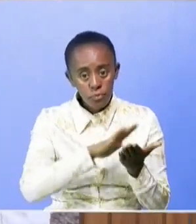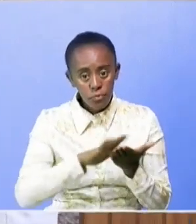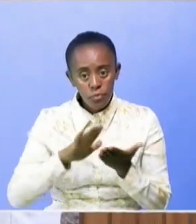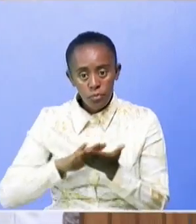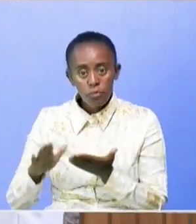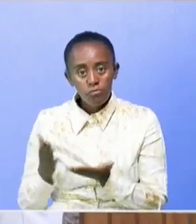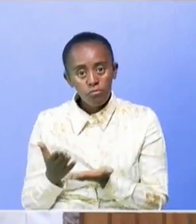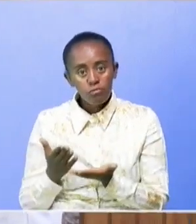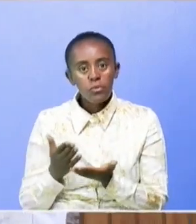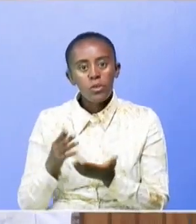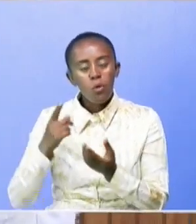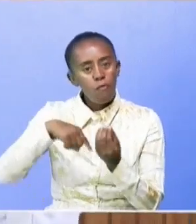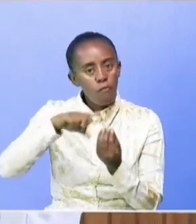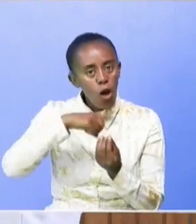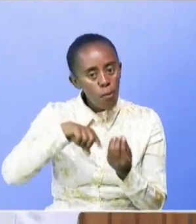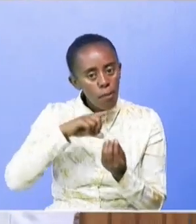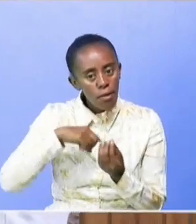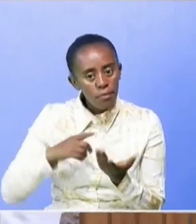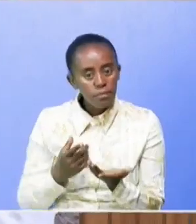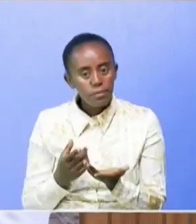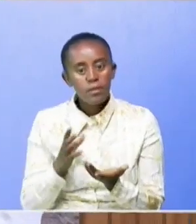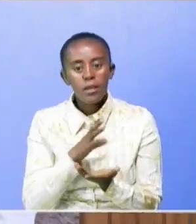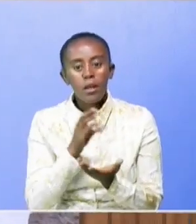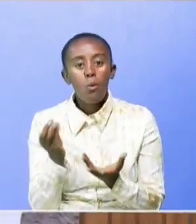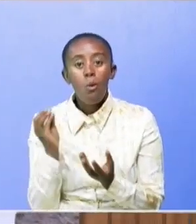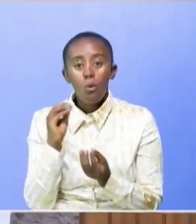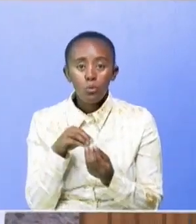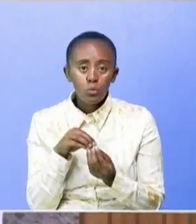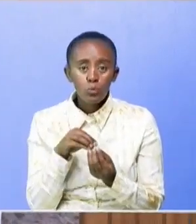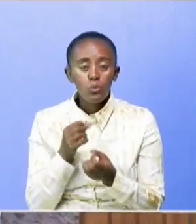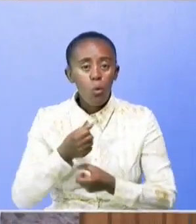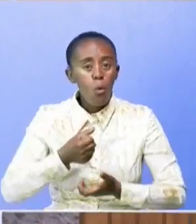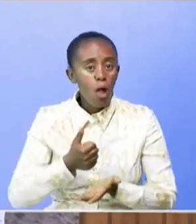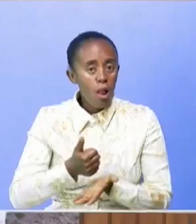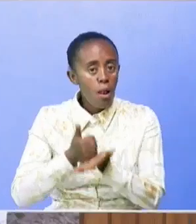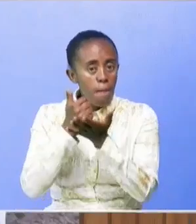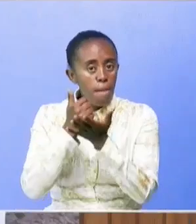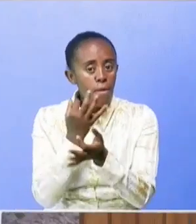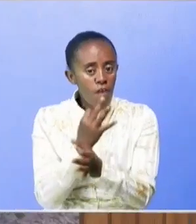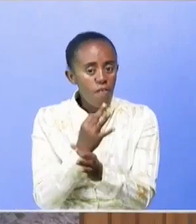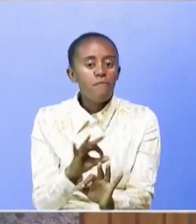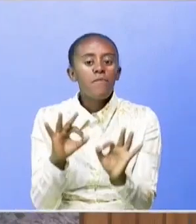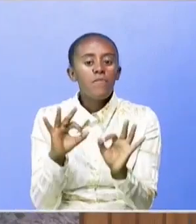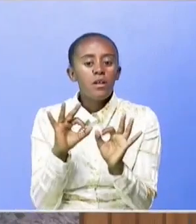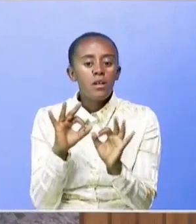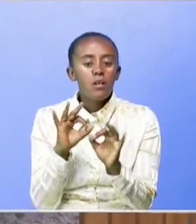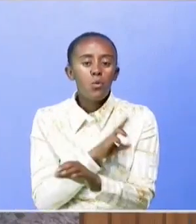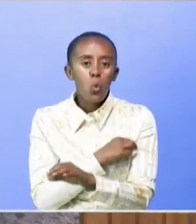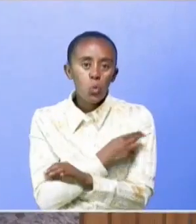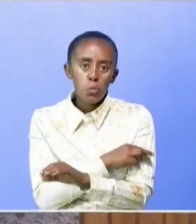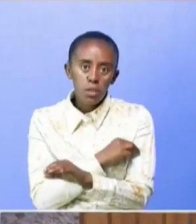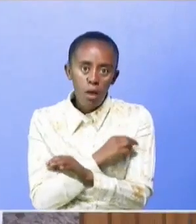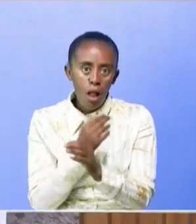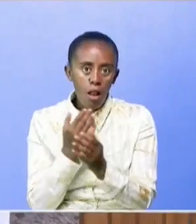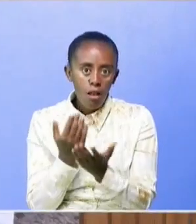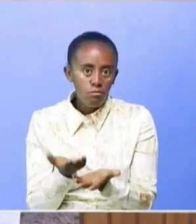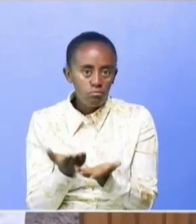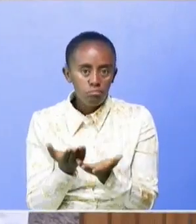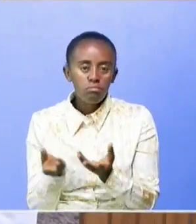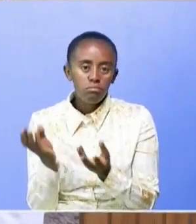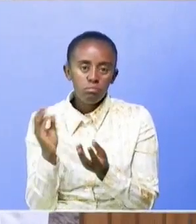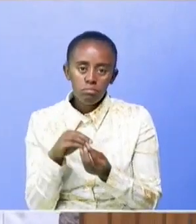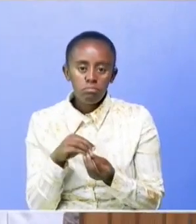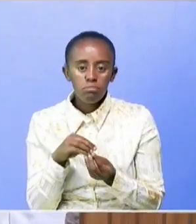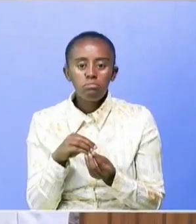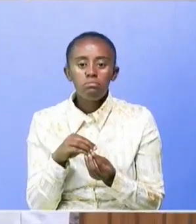neighborhood, their environment, and also people helping freely in the hospitals and